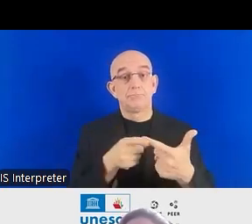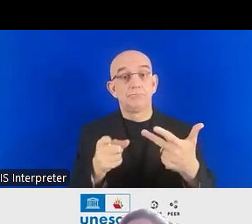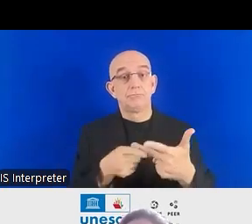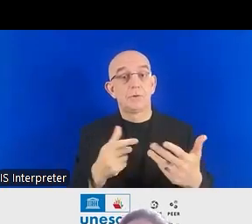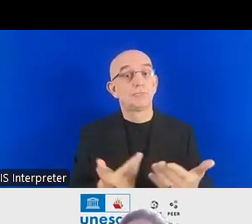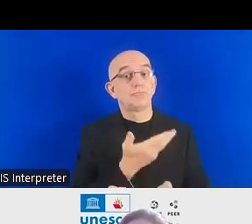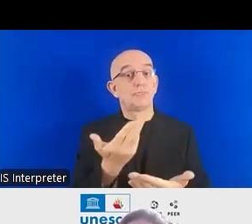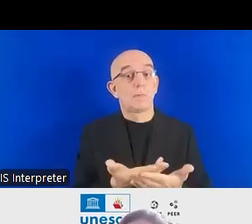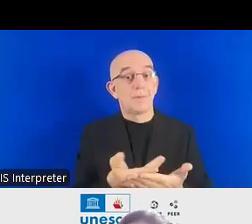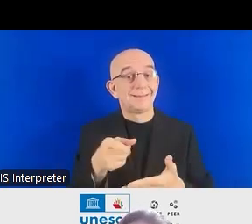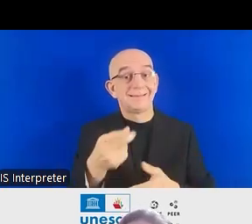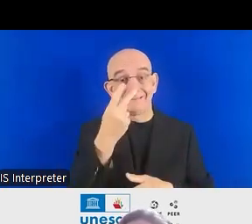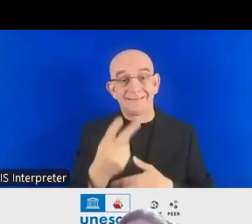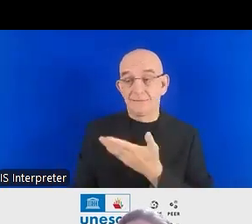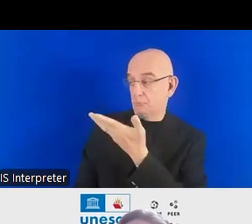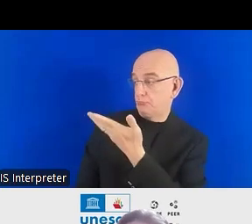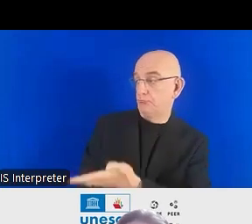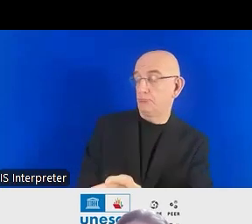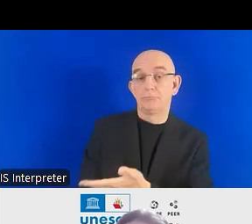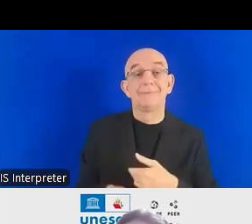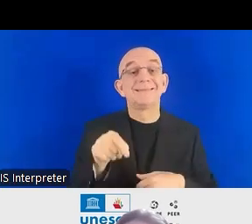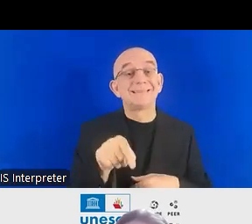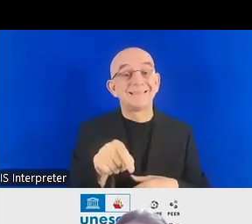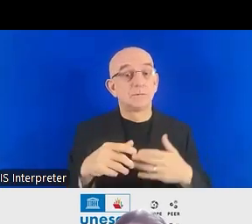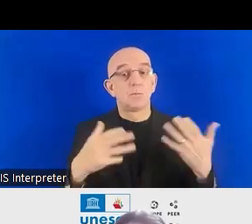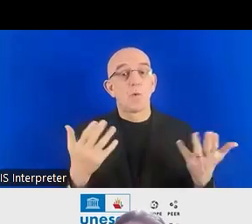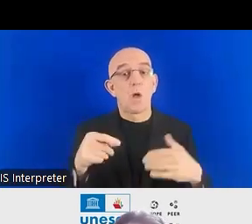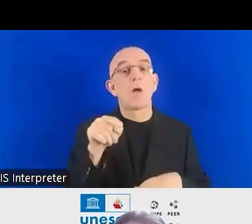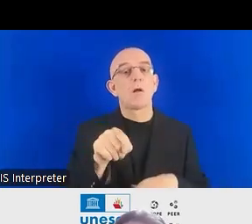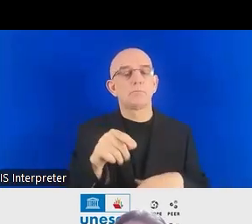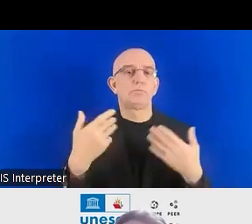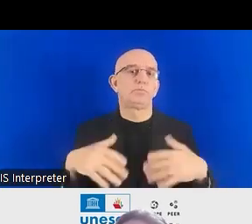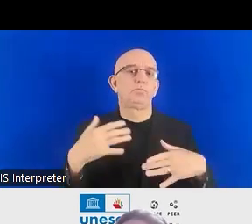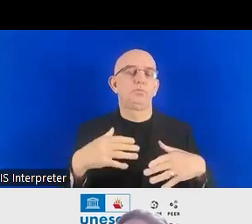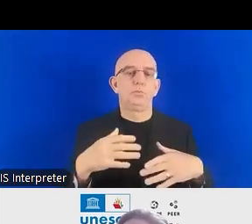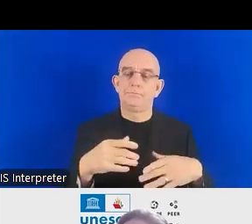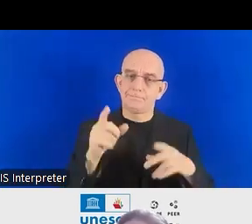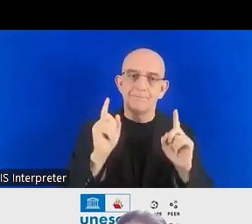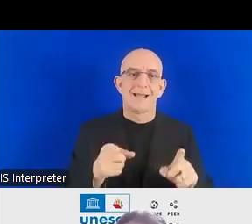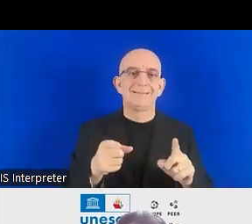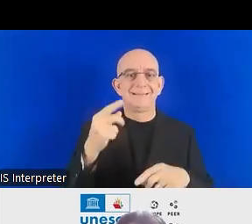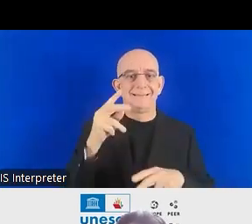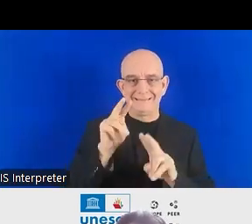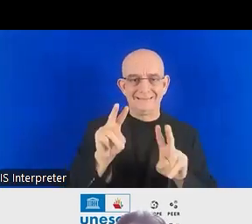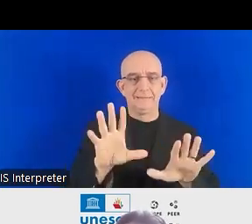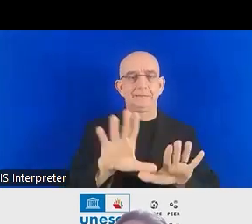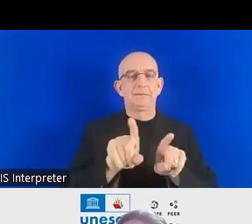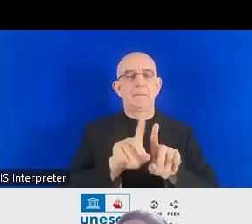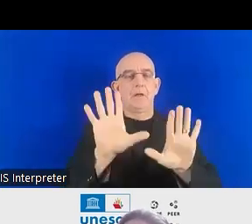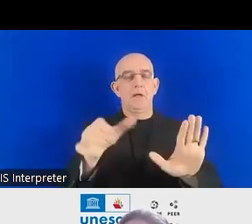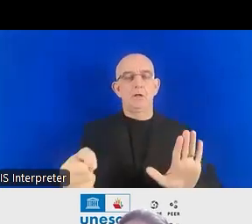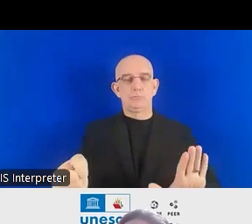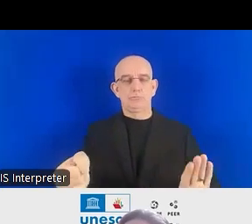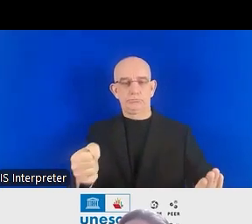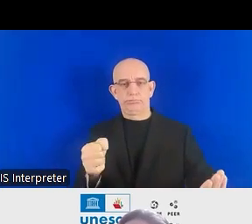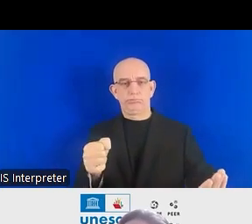and clarify that leadership in schools may have different objectives.